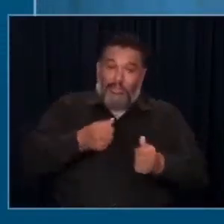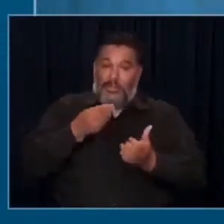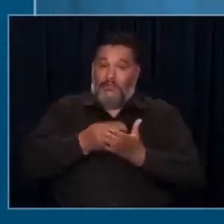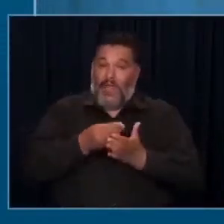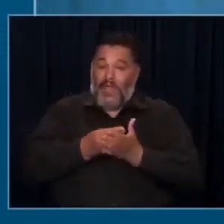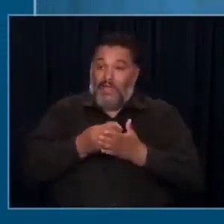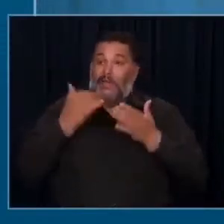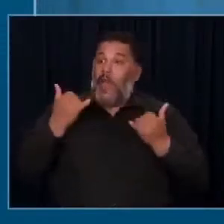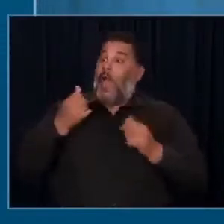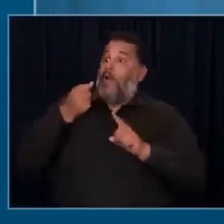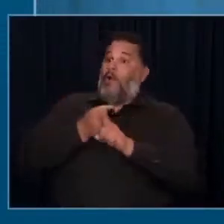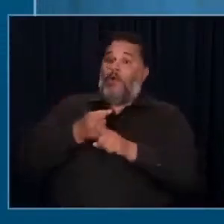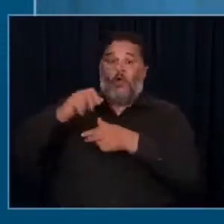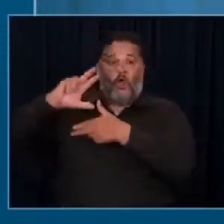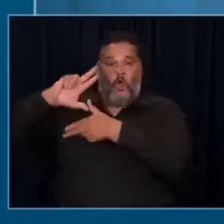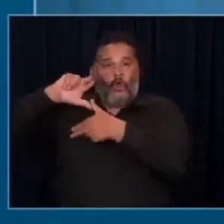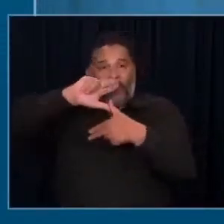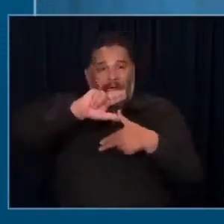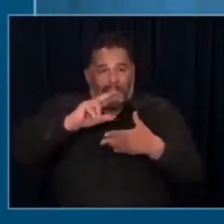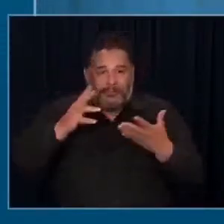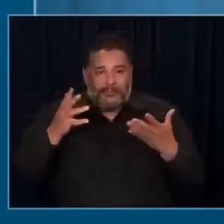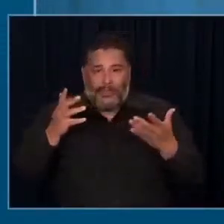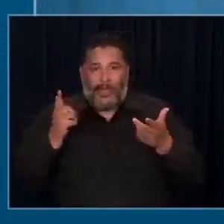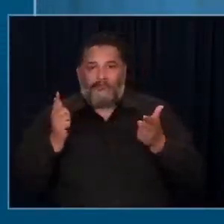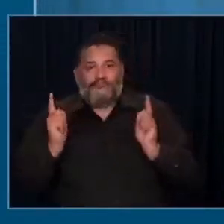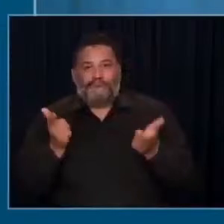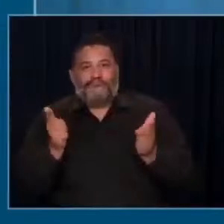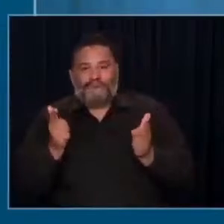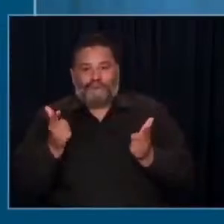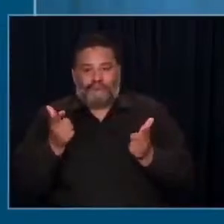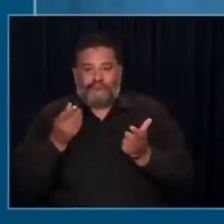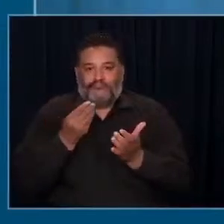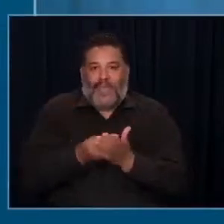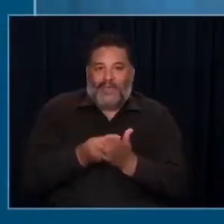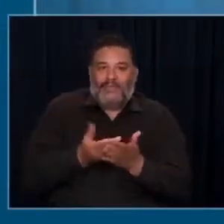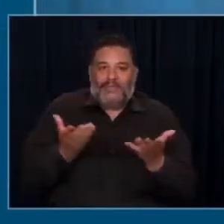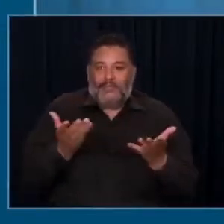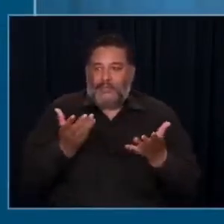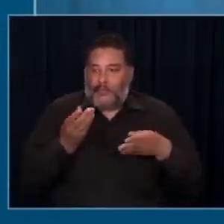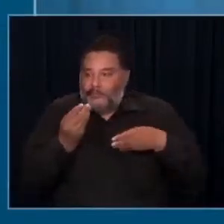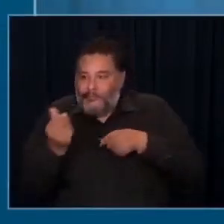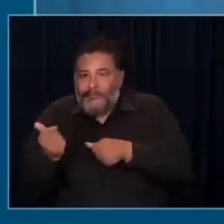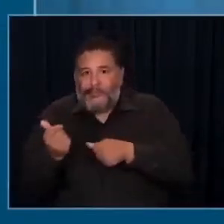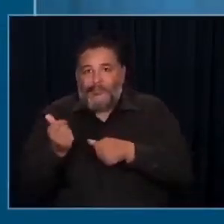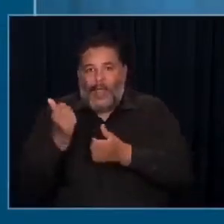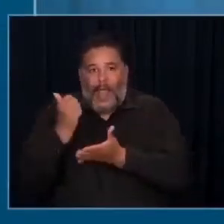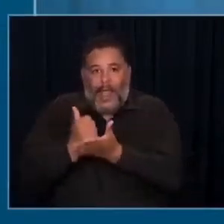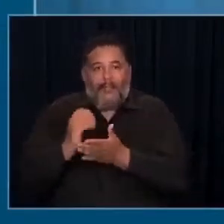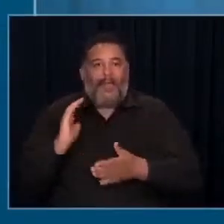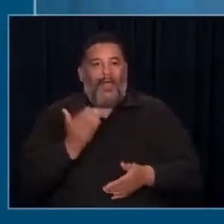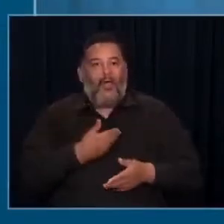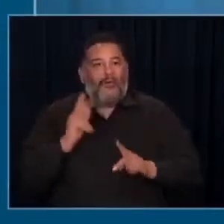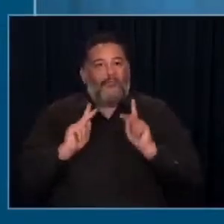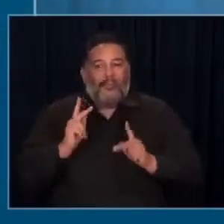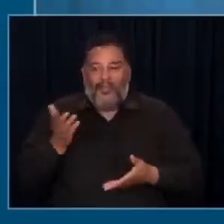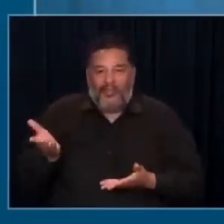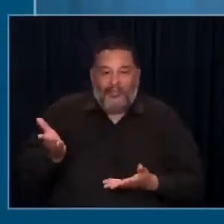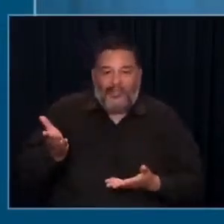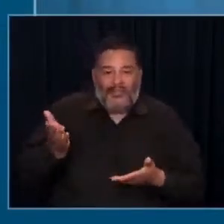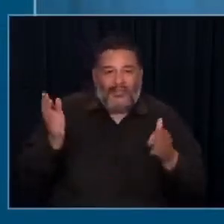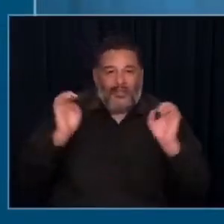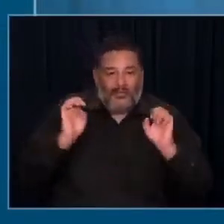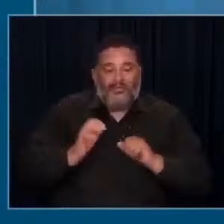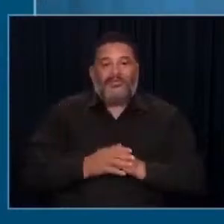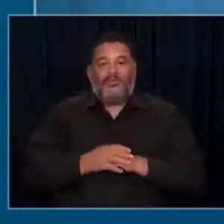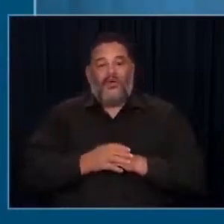had a hurricane. And now we don't have the funds to actually spend to take care of our people. So the thing is about